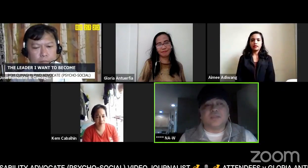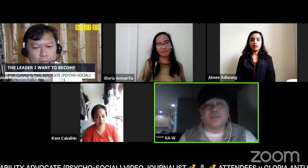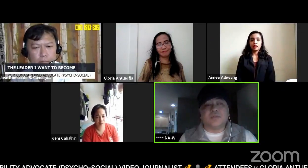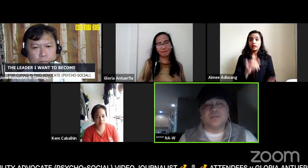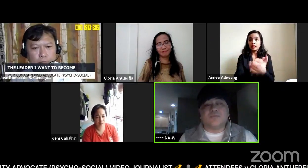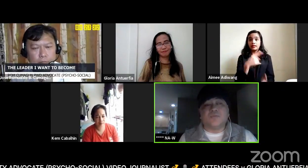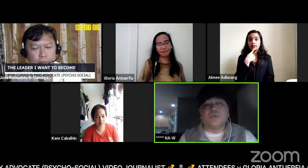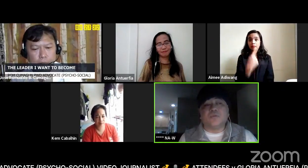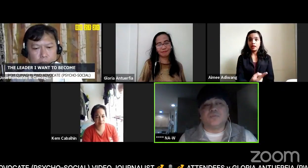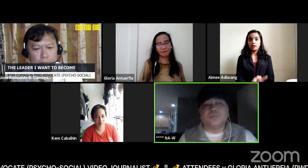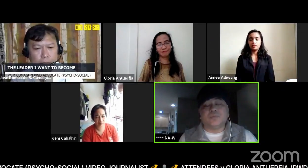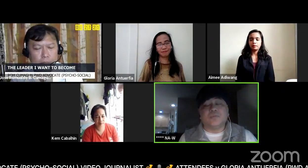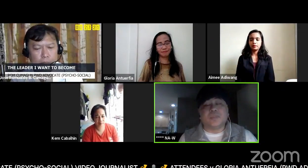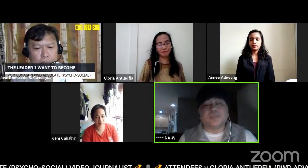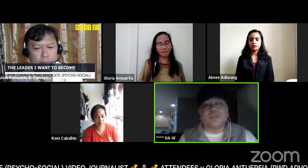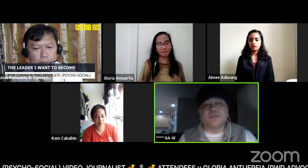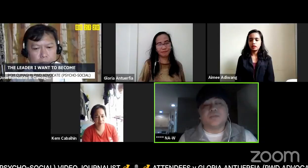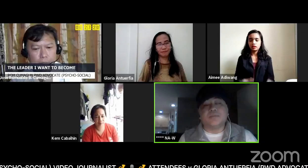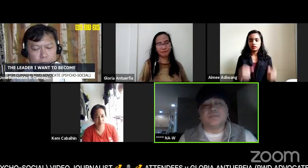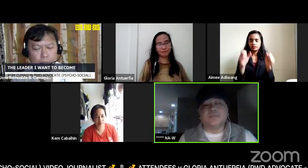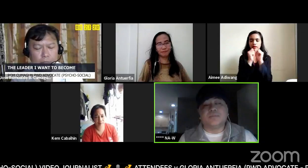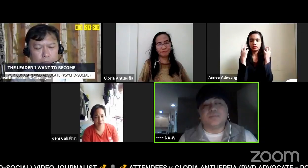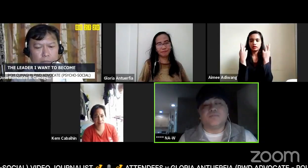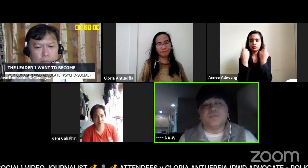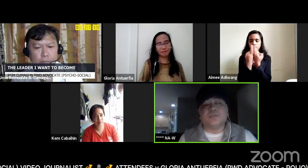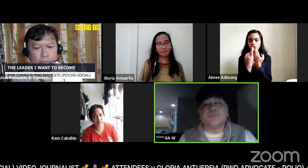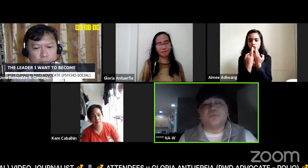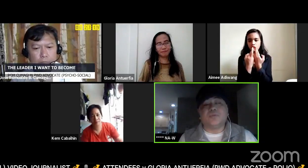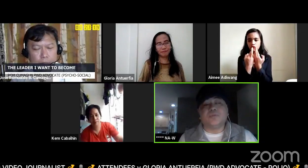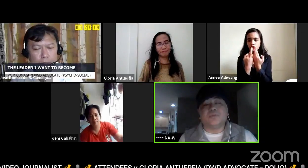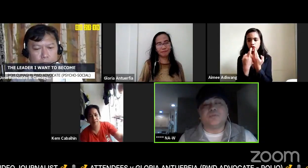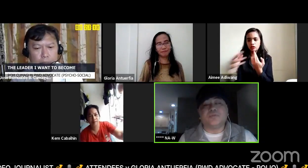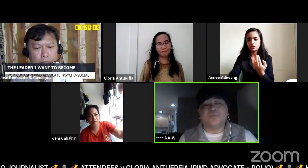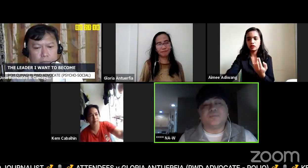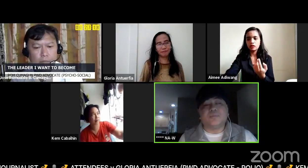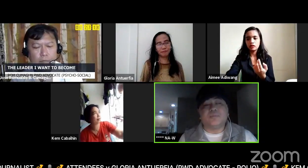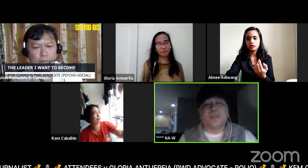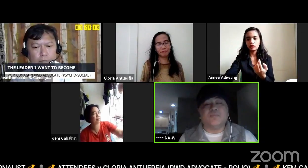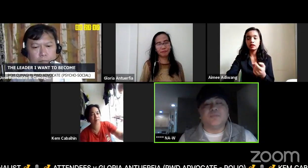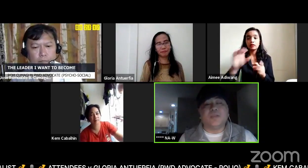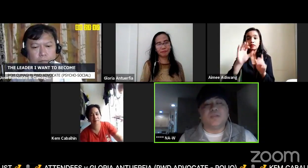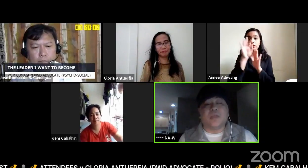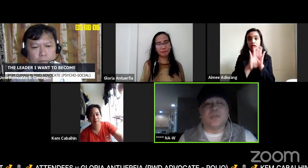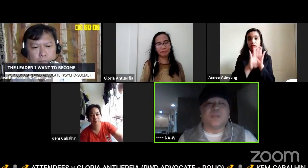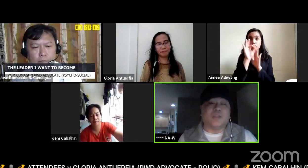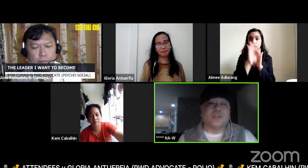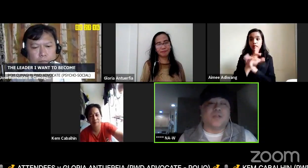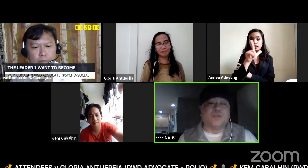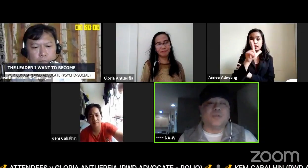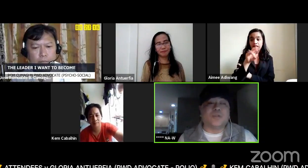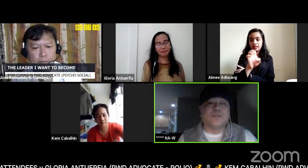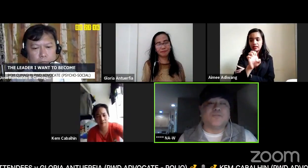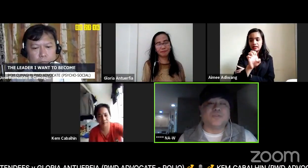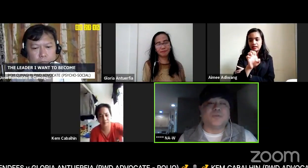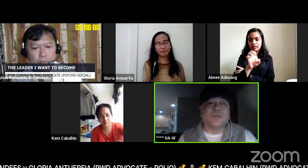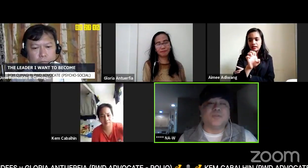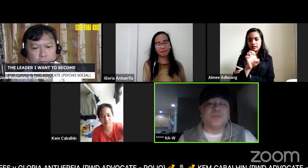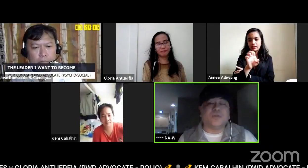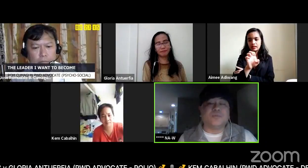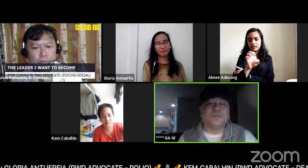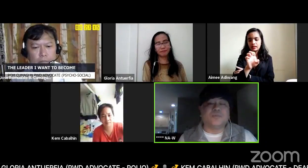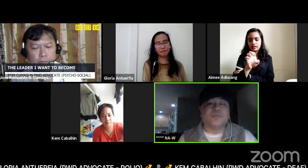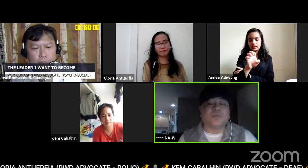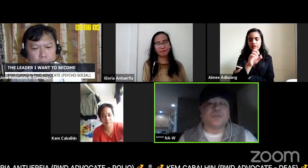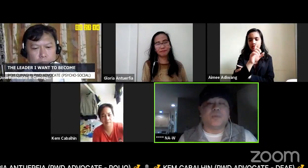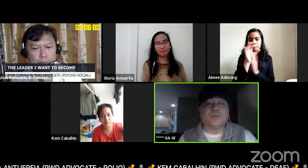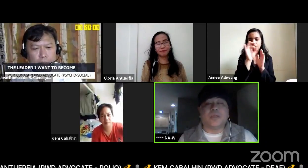Doon nga sa isang forum, doon sa isang Facebook live na, ayan, na udlot na Facebook live